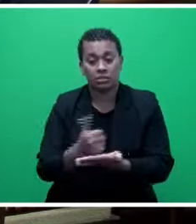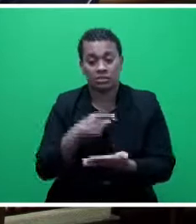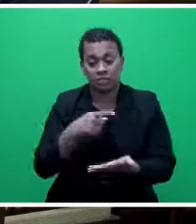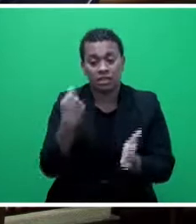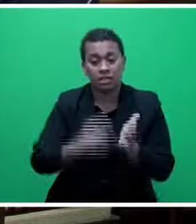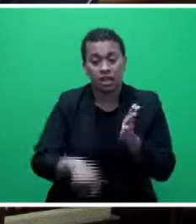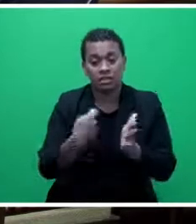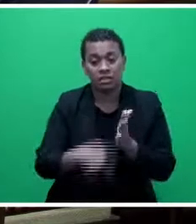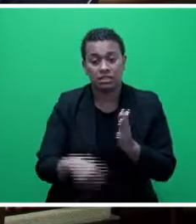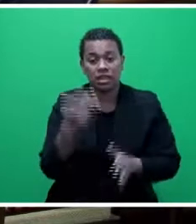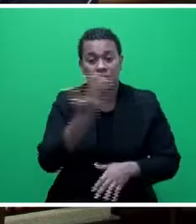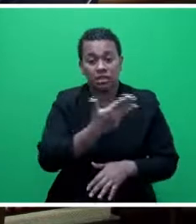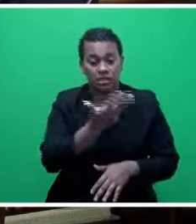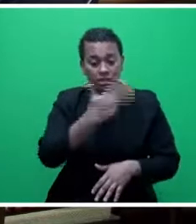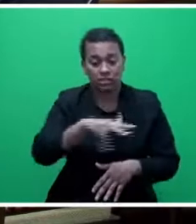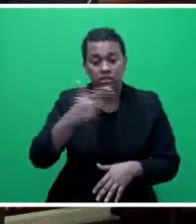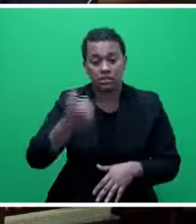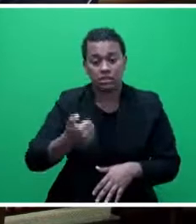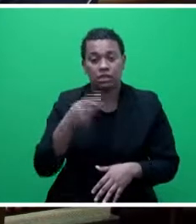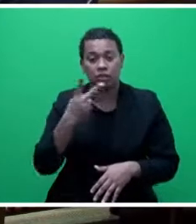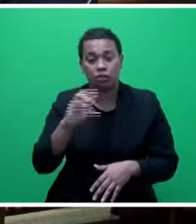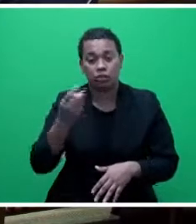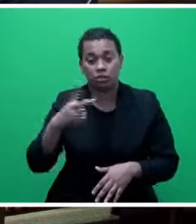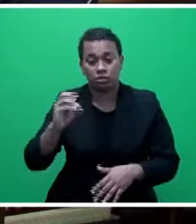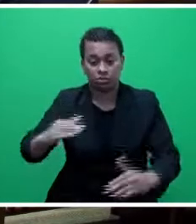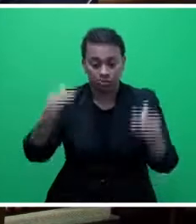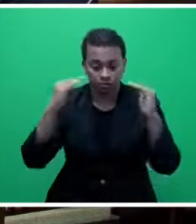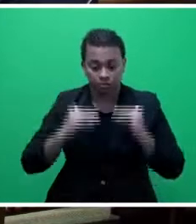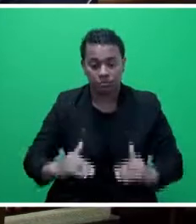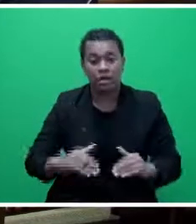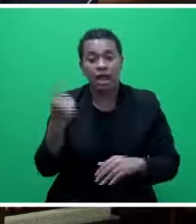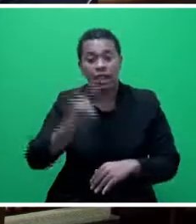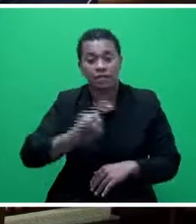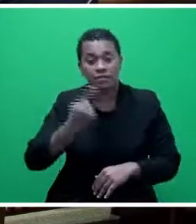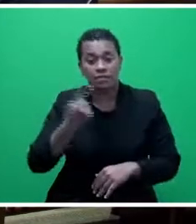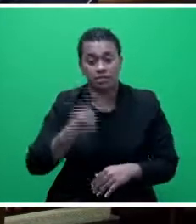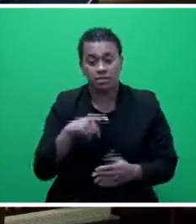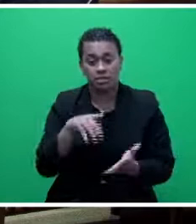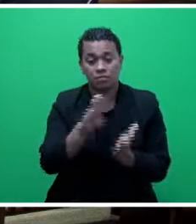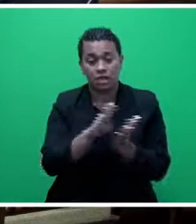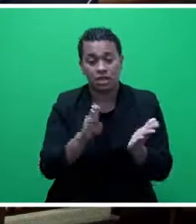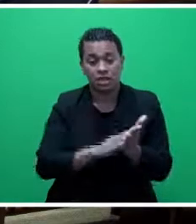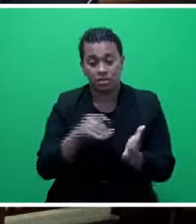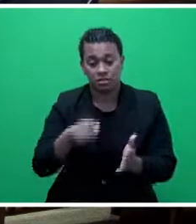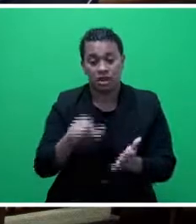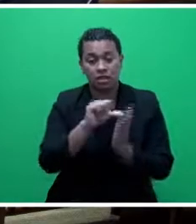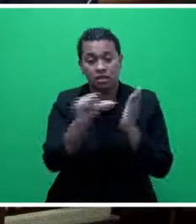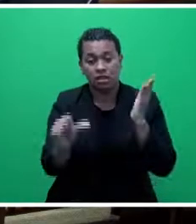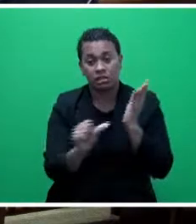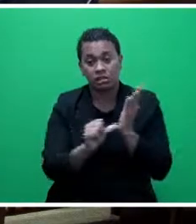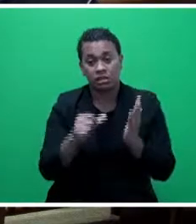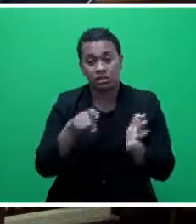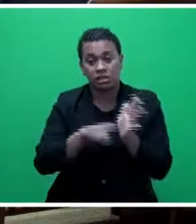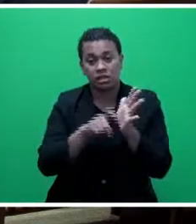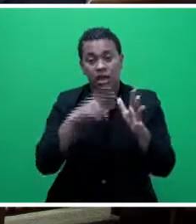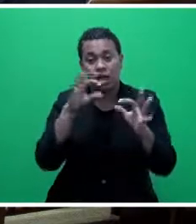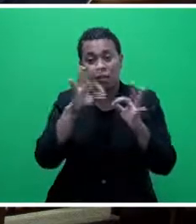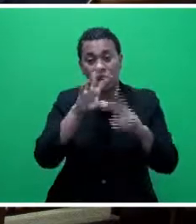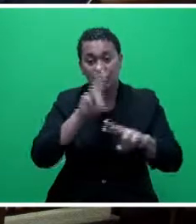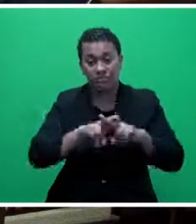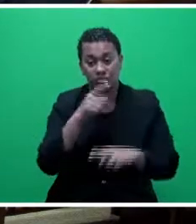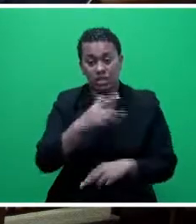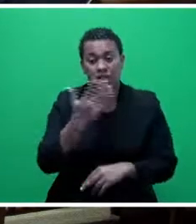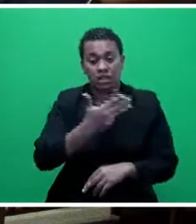number 23 of 2020. 11. A bill for an act to amend the Reserve Bank of Fiji Act